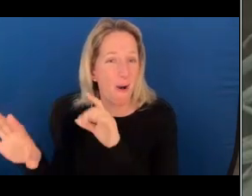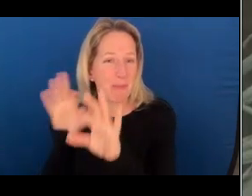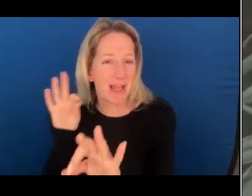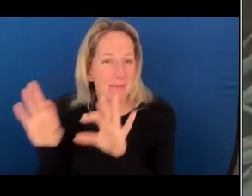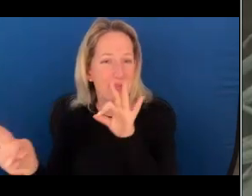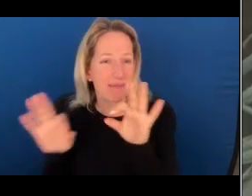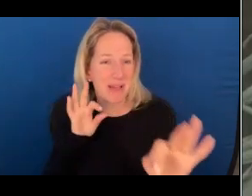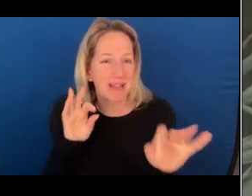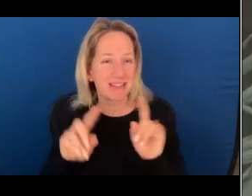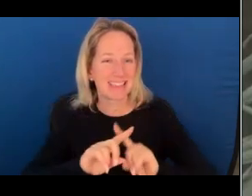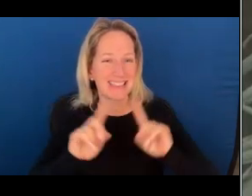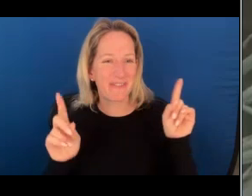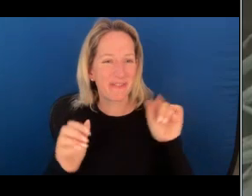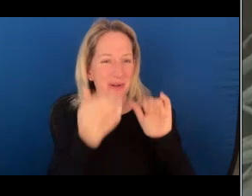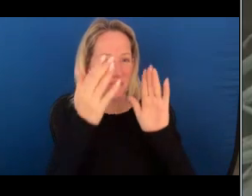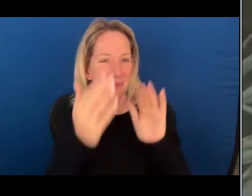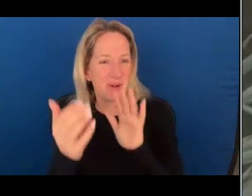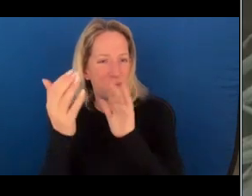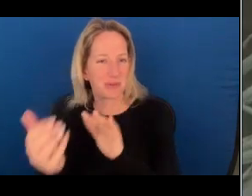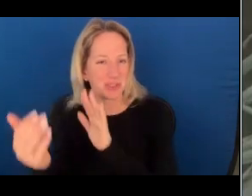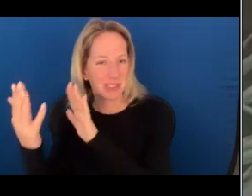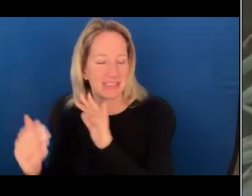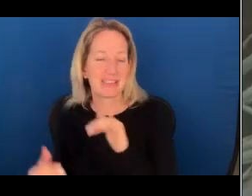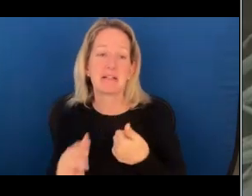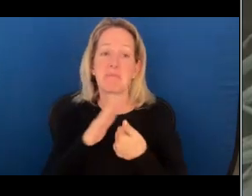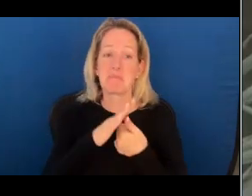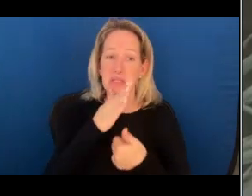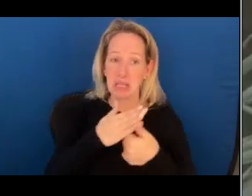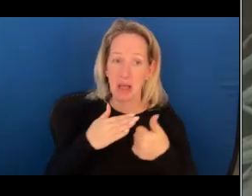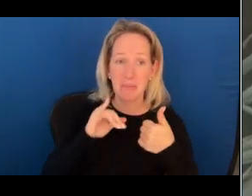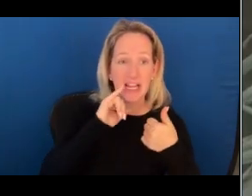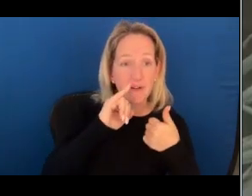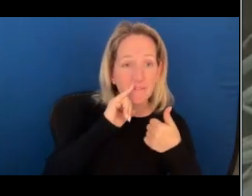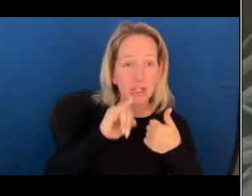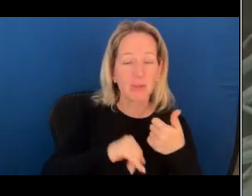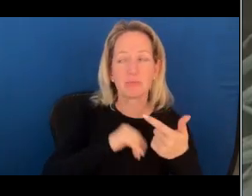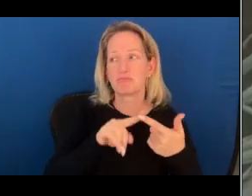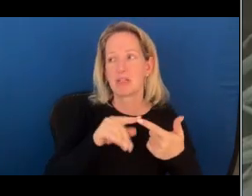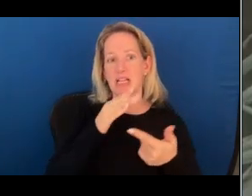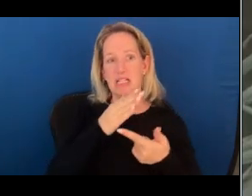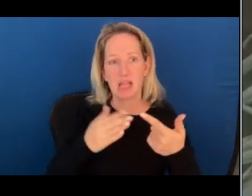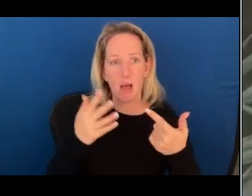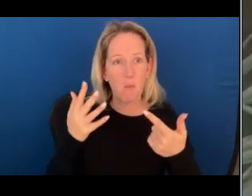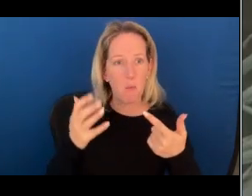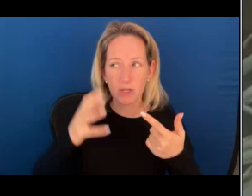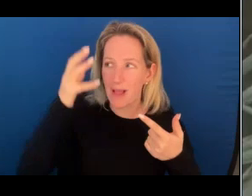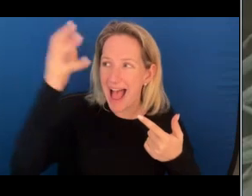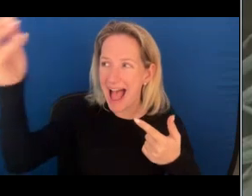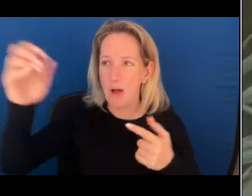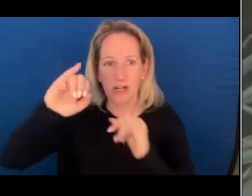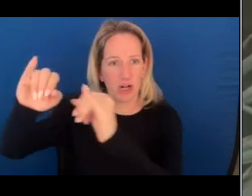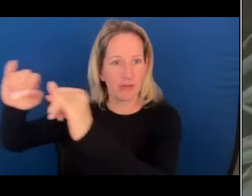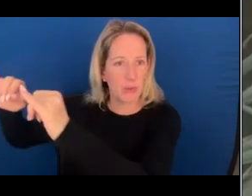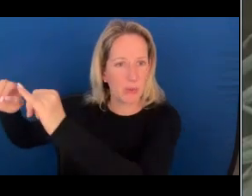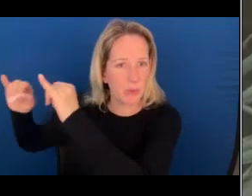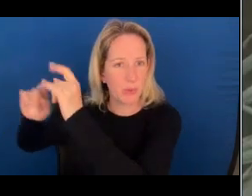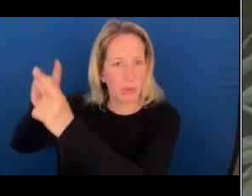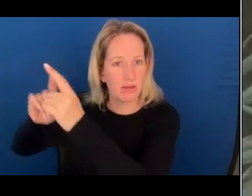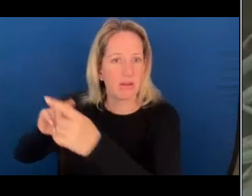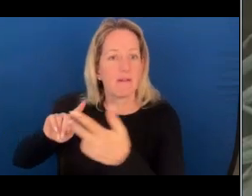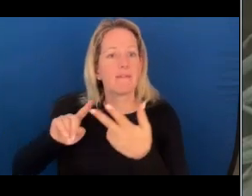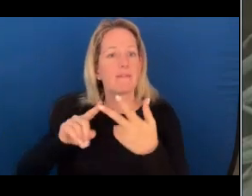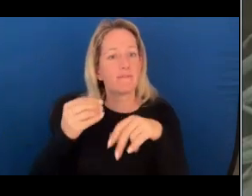Sydney mentioned, someone wanted to do just an interview. Someone wanted to go out and interview their community. Someone wanted to have a virtual focus